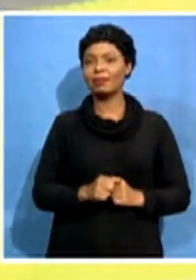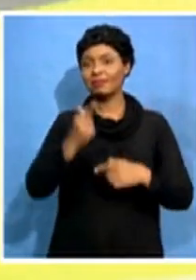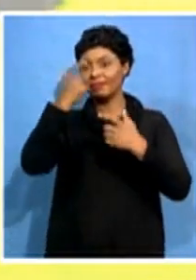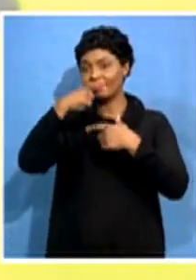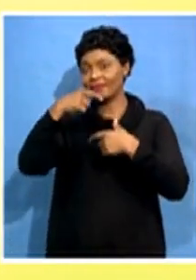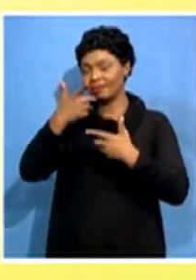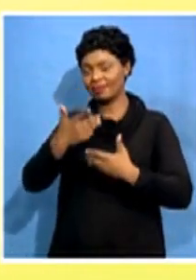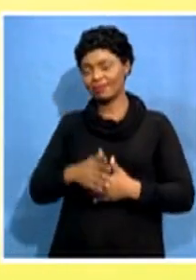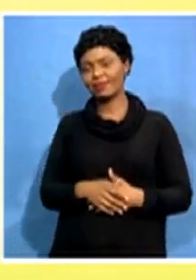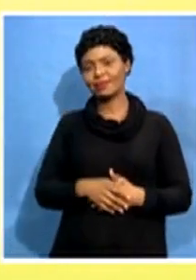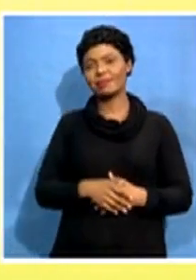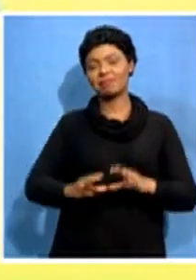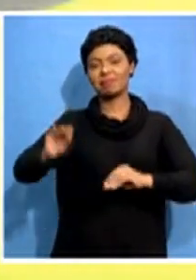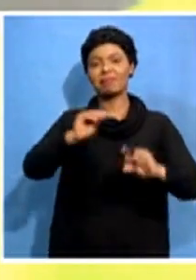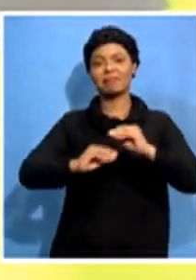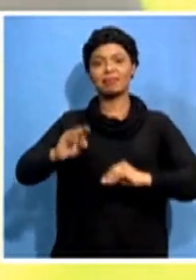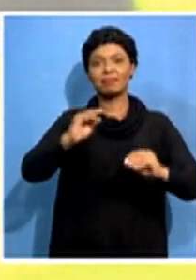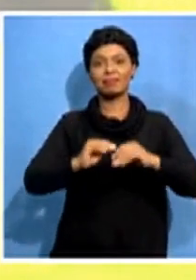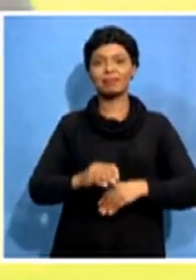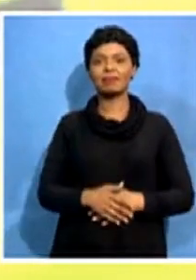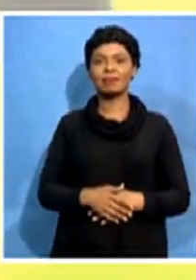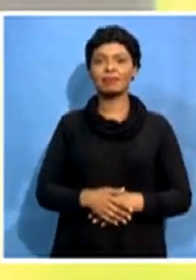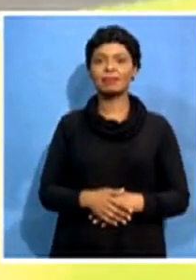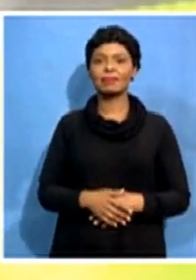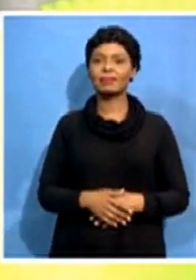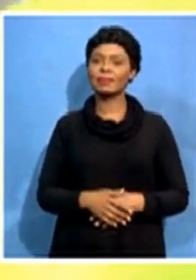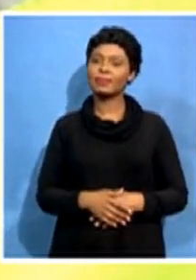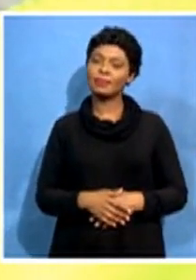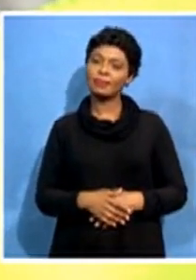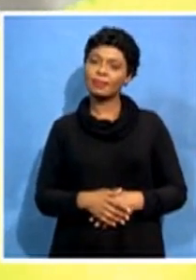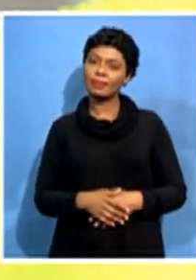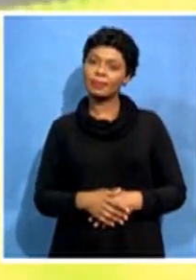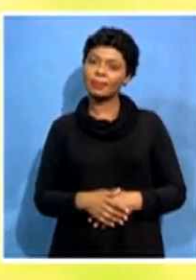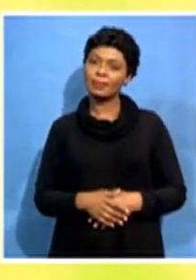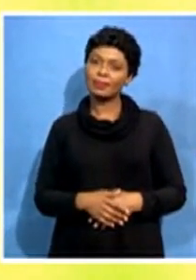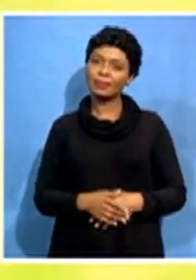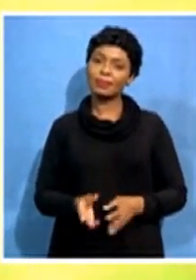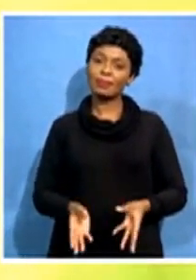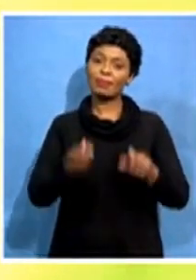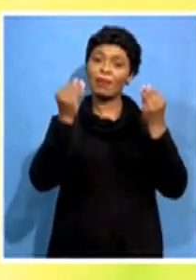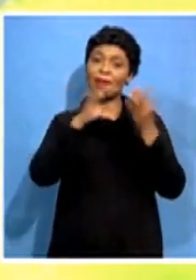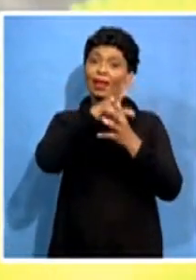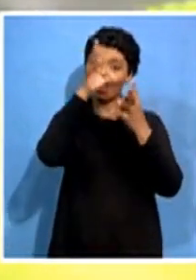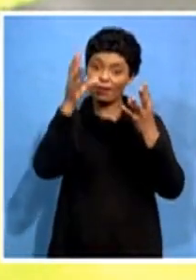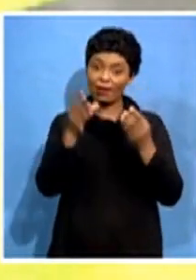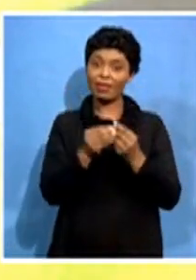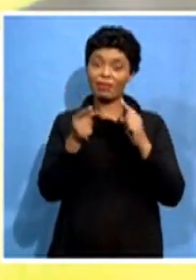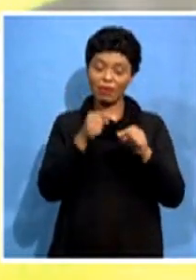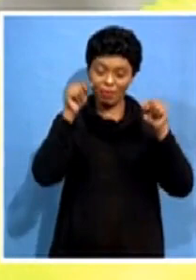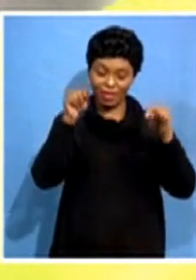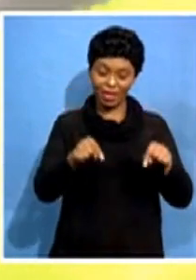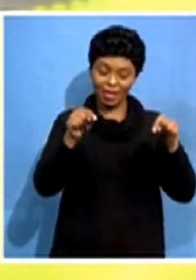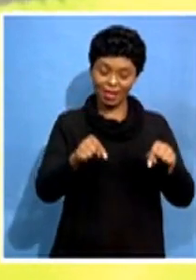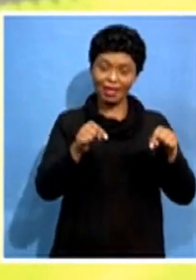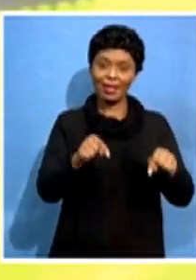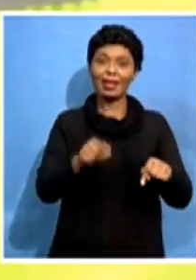there. Yes, I know. So to get all this All stuff these. out of here, Yes. we need a really, really good logistics Yeah.